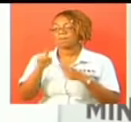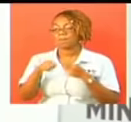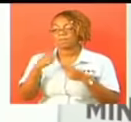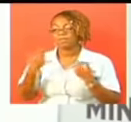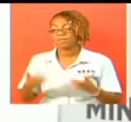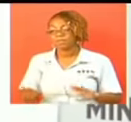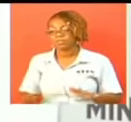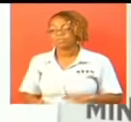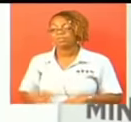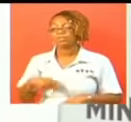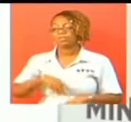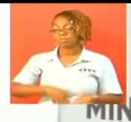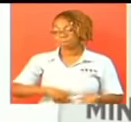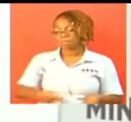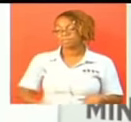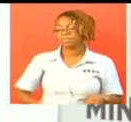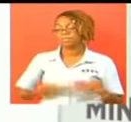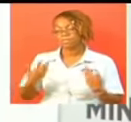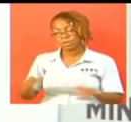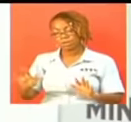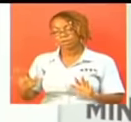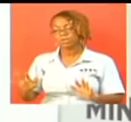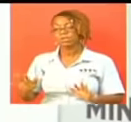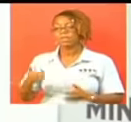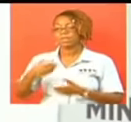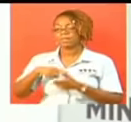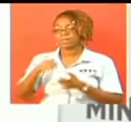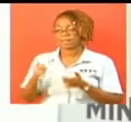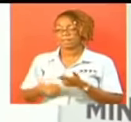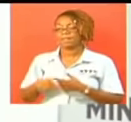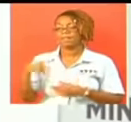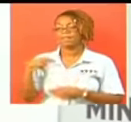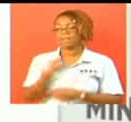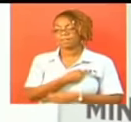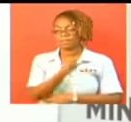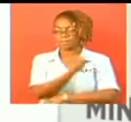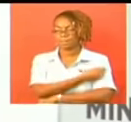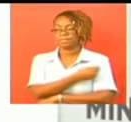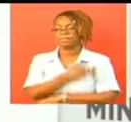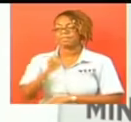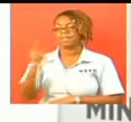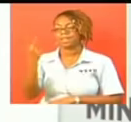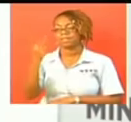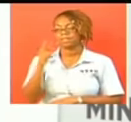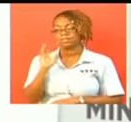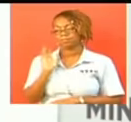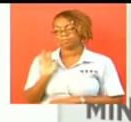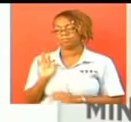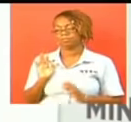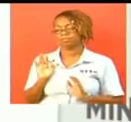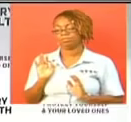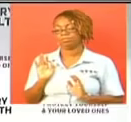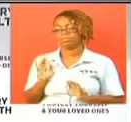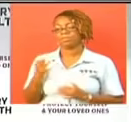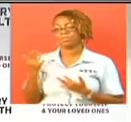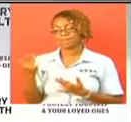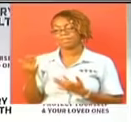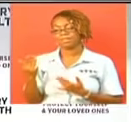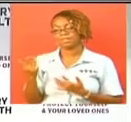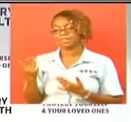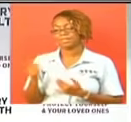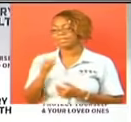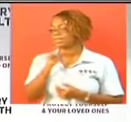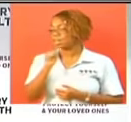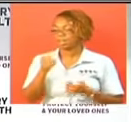a vaccine. And again, scientific data is continuing to evolve. We'll see what the information is at that time. Okay. All